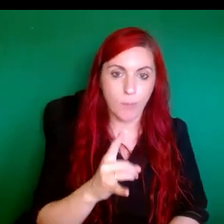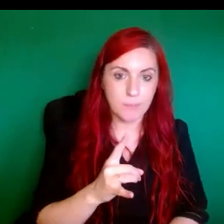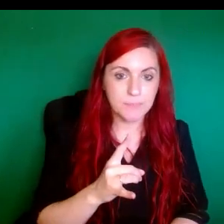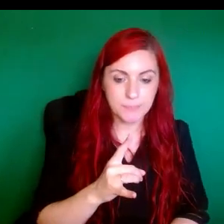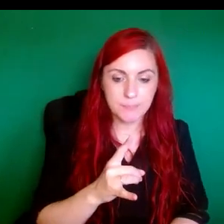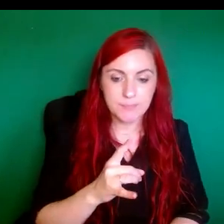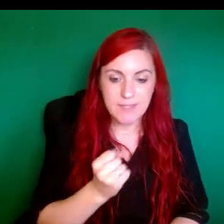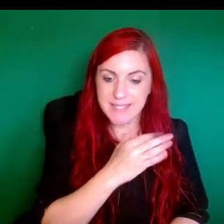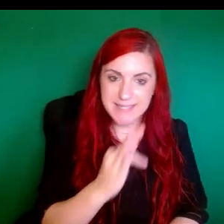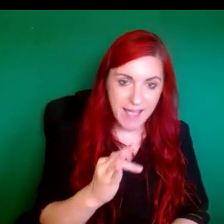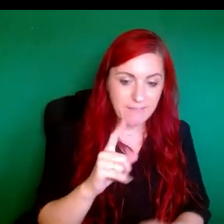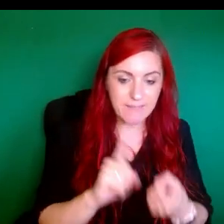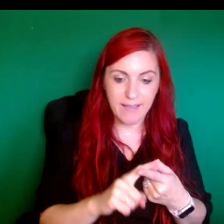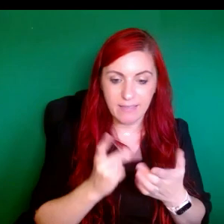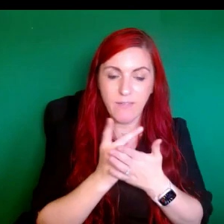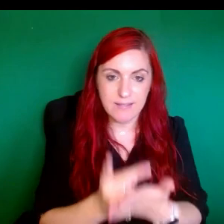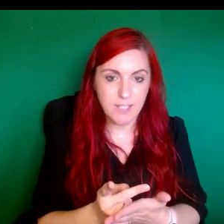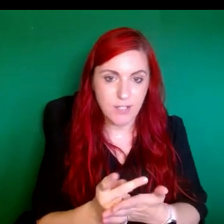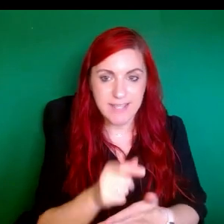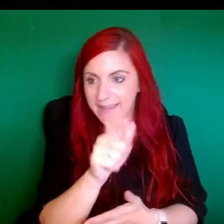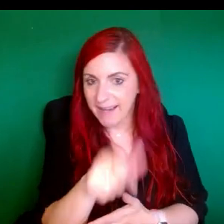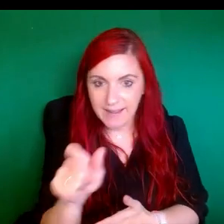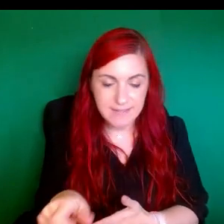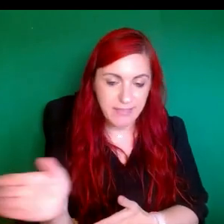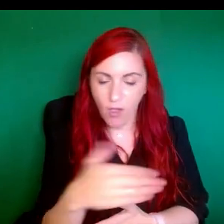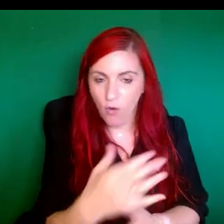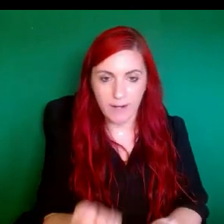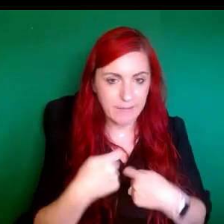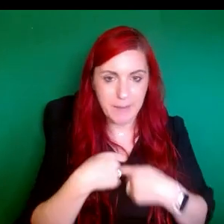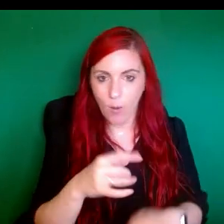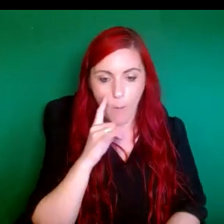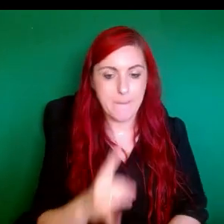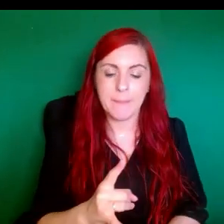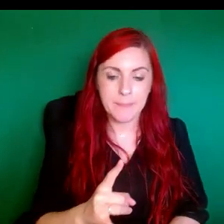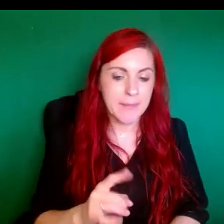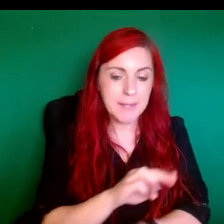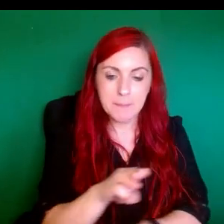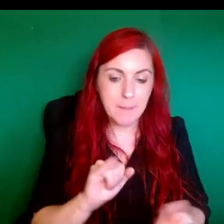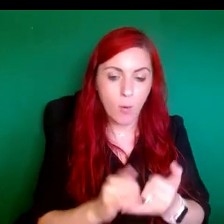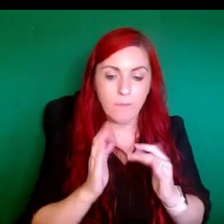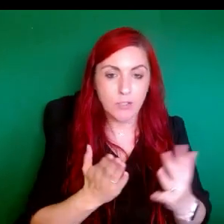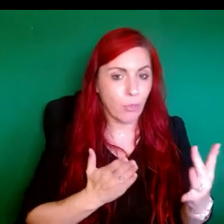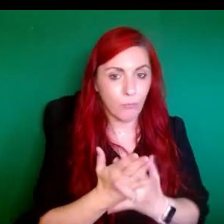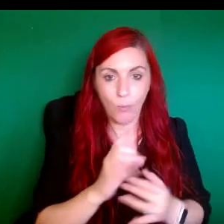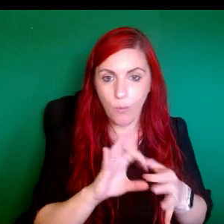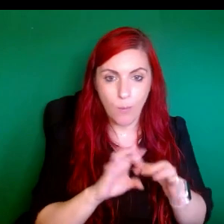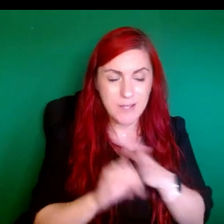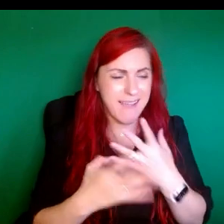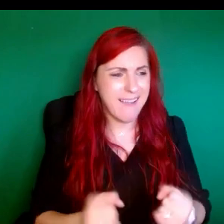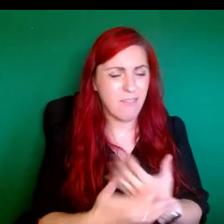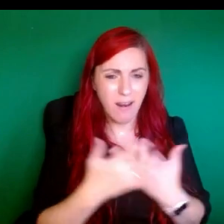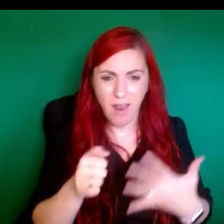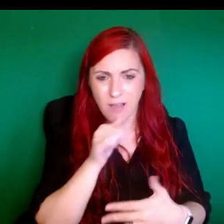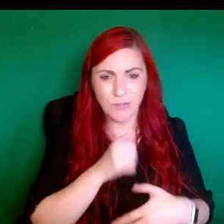our clients. The people who we work with who are experiencing homelessness show great resilience and have been through such difficult times in their